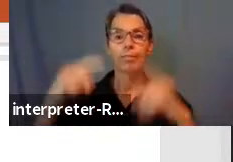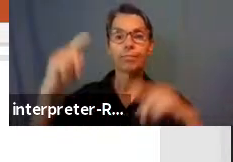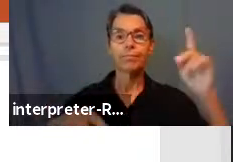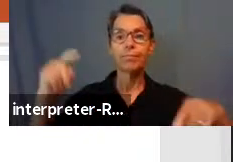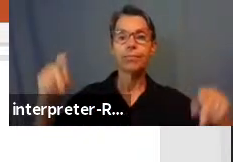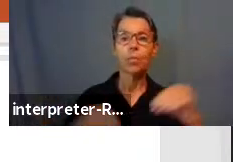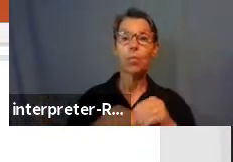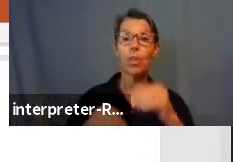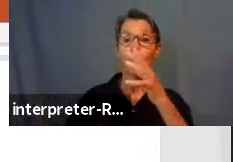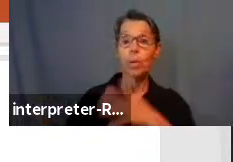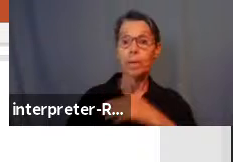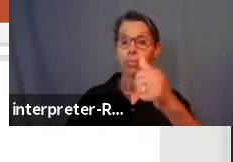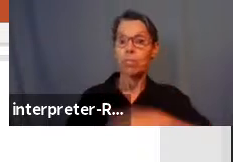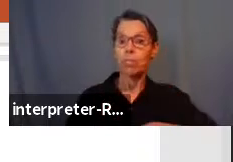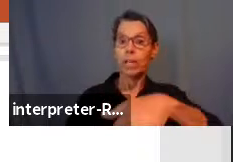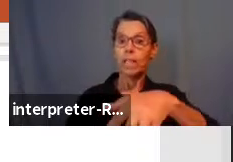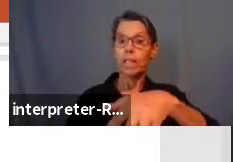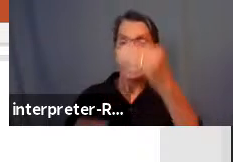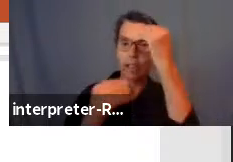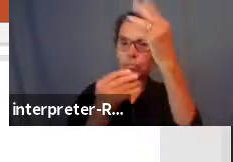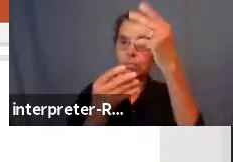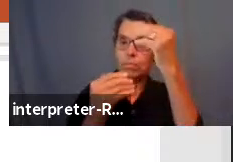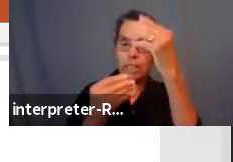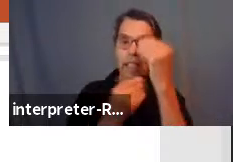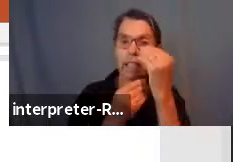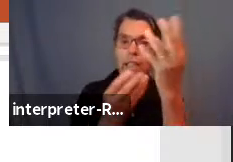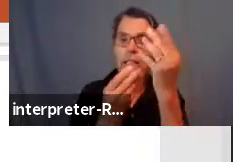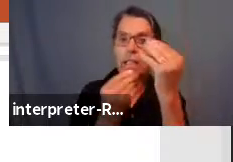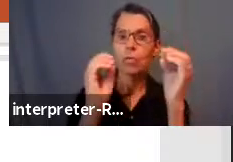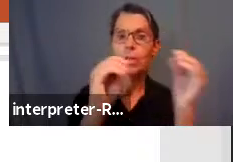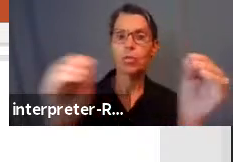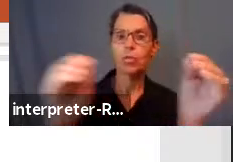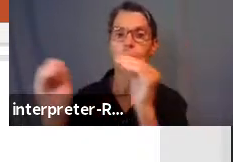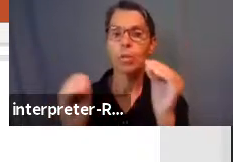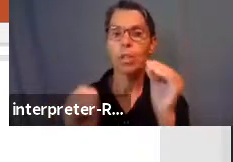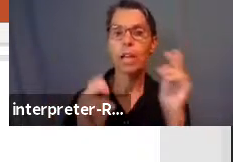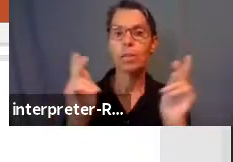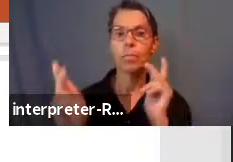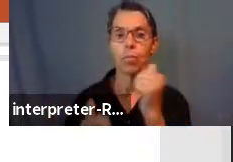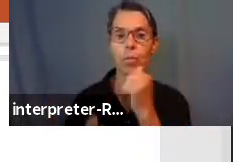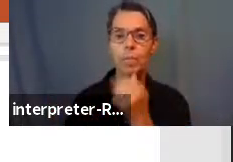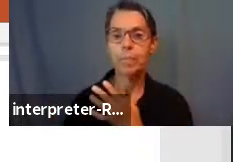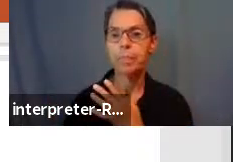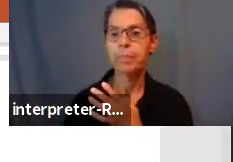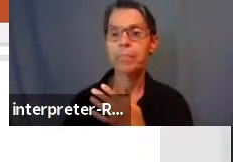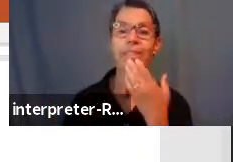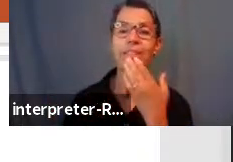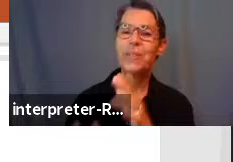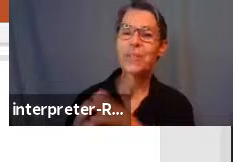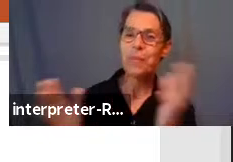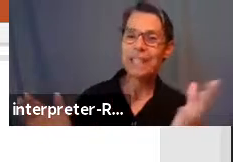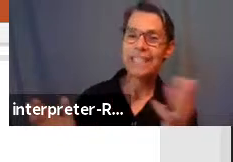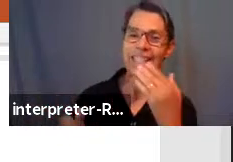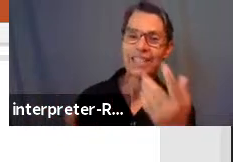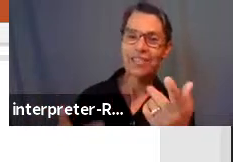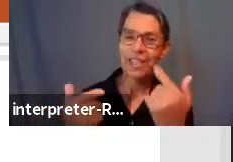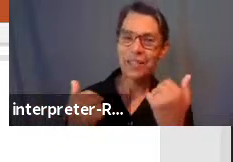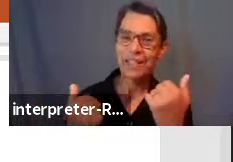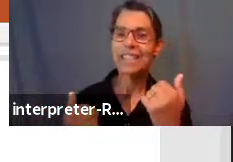among pregnant women. Thank you. Thank you so much. And thanks for being here. Okay, so I